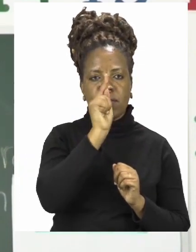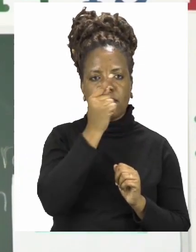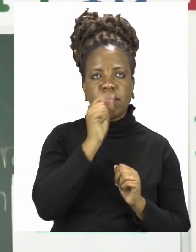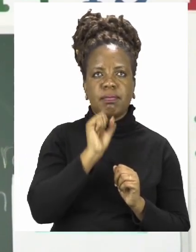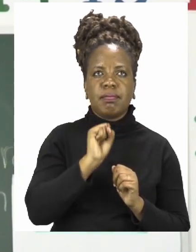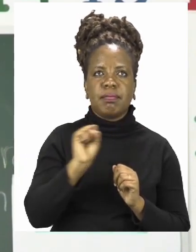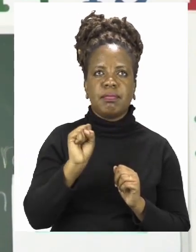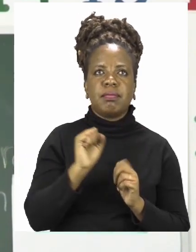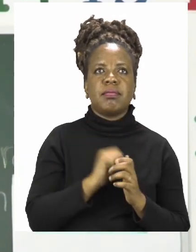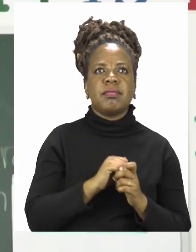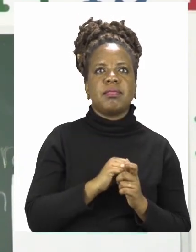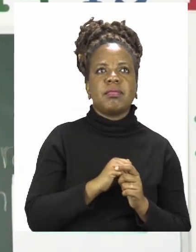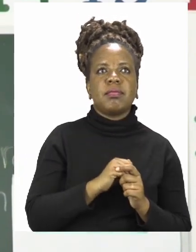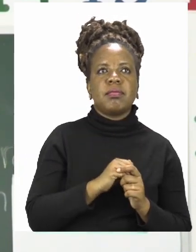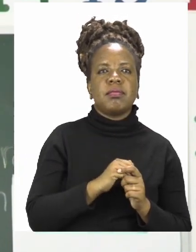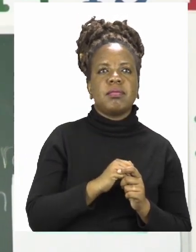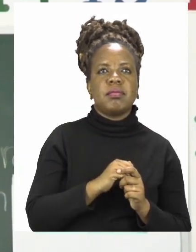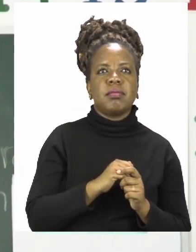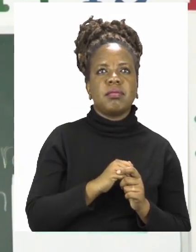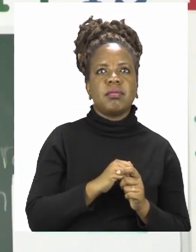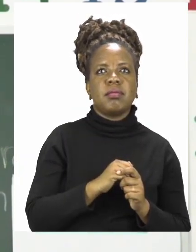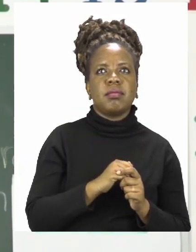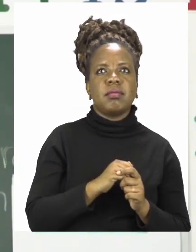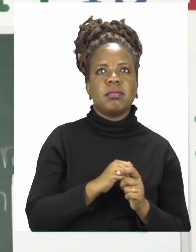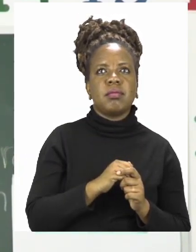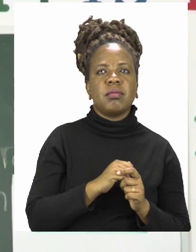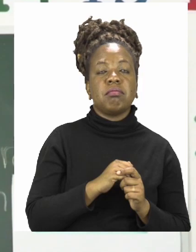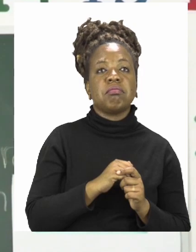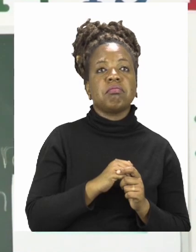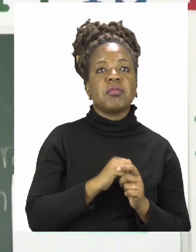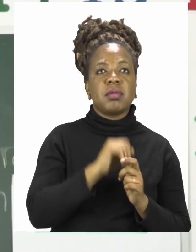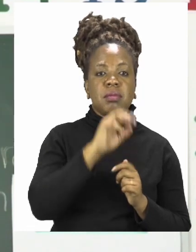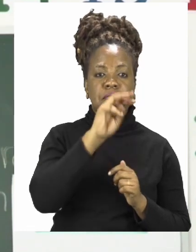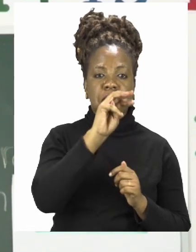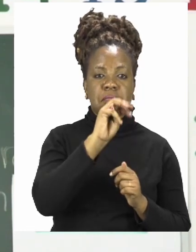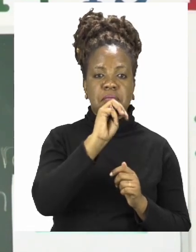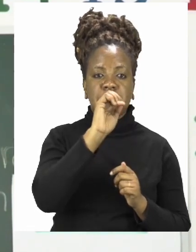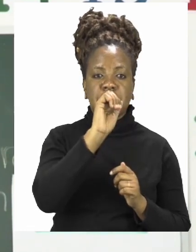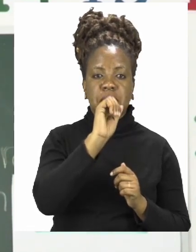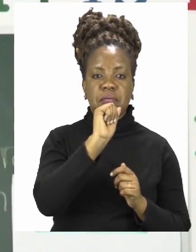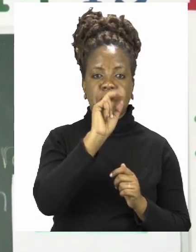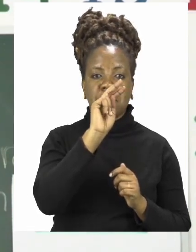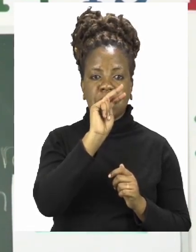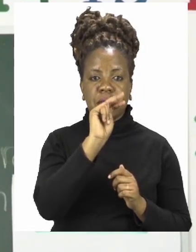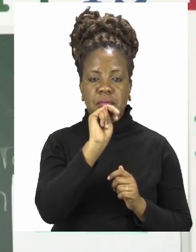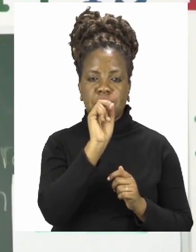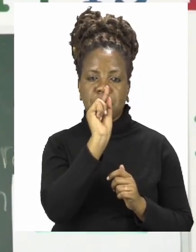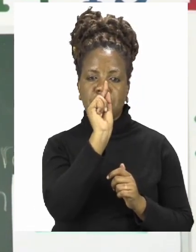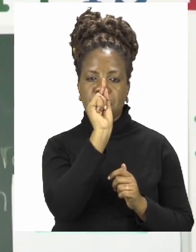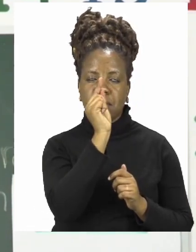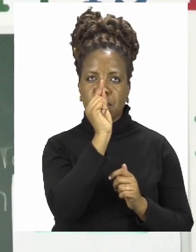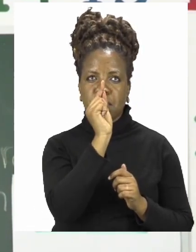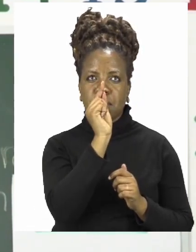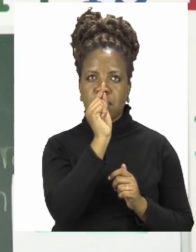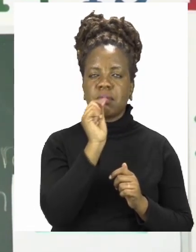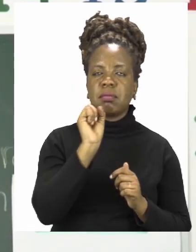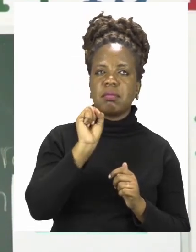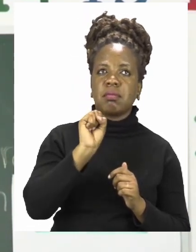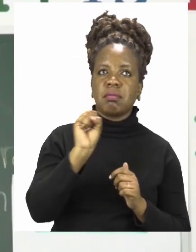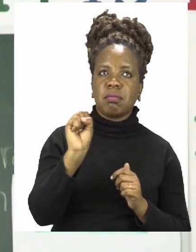Now, before we say man's, we need to first add the apostrophe and then the